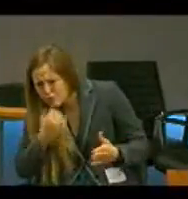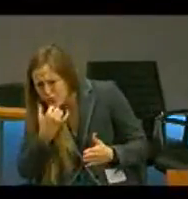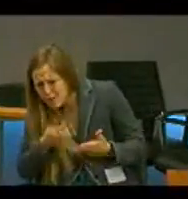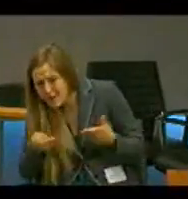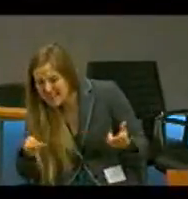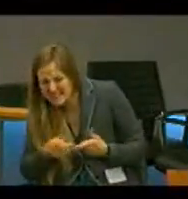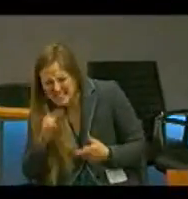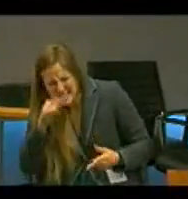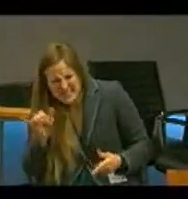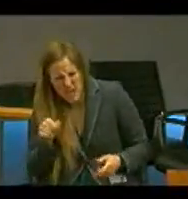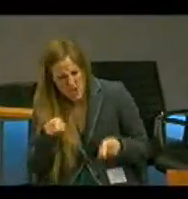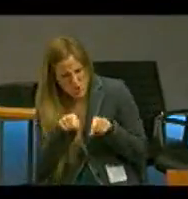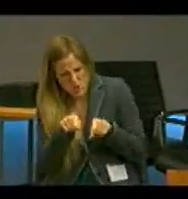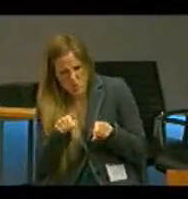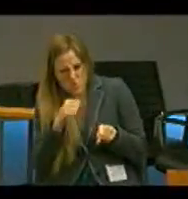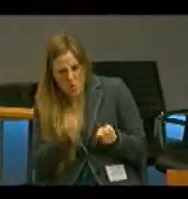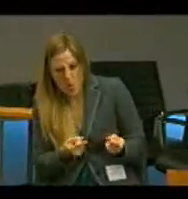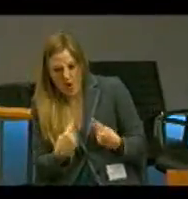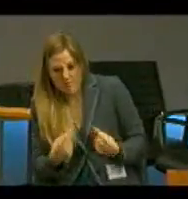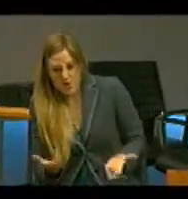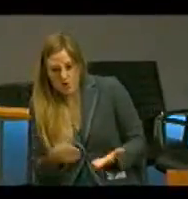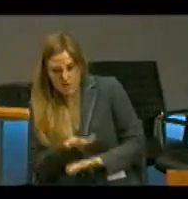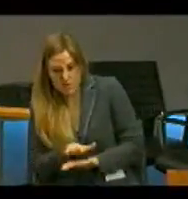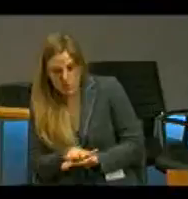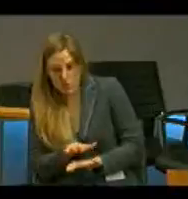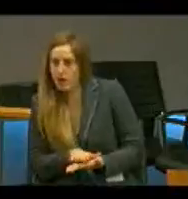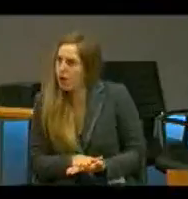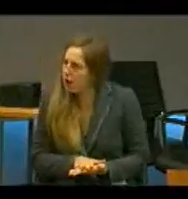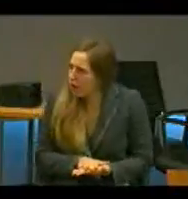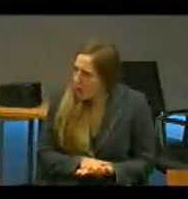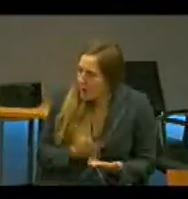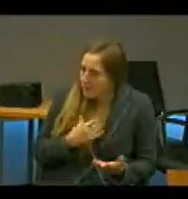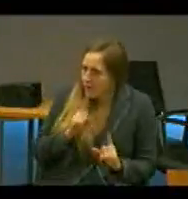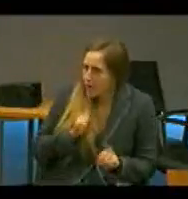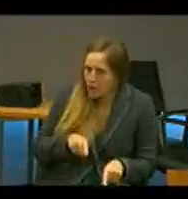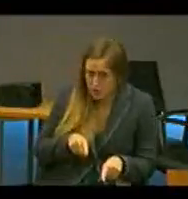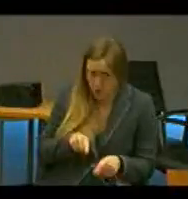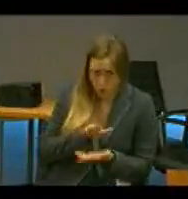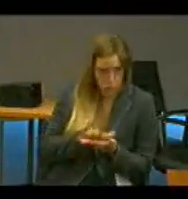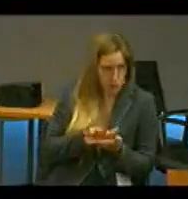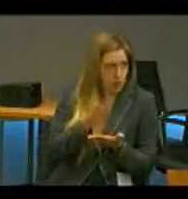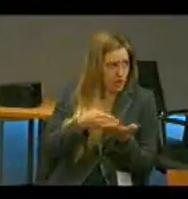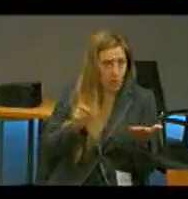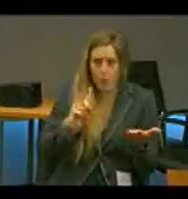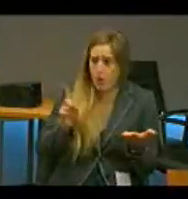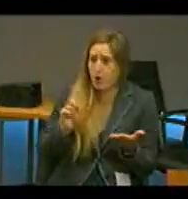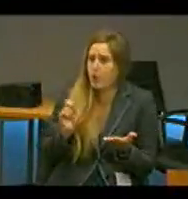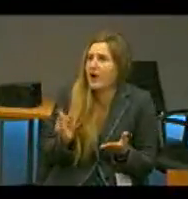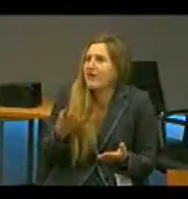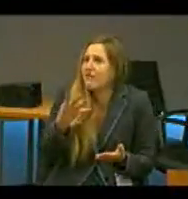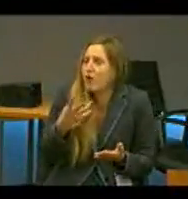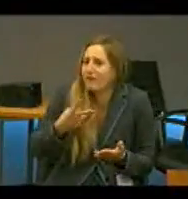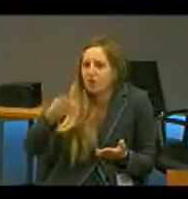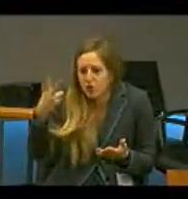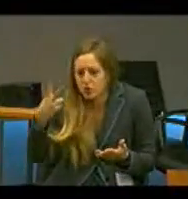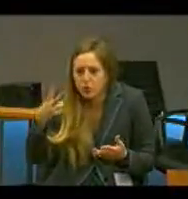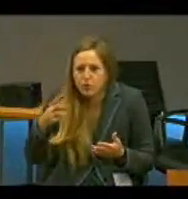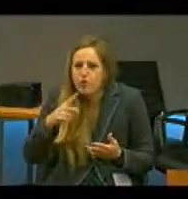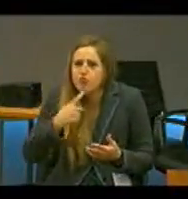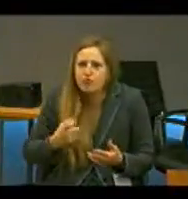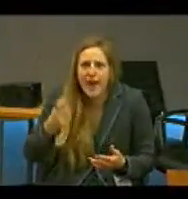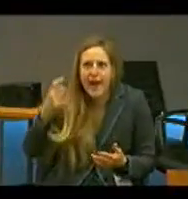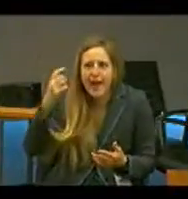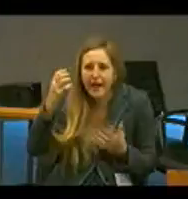like you don't go here." My reaction was, wait, there's a school somewhere in the school district for 4'2", redheaded, freckled little